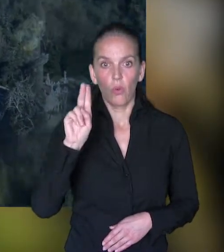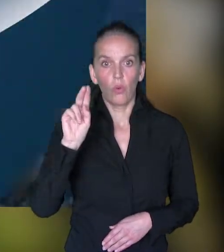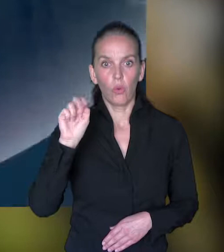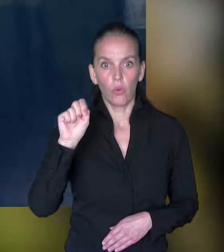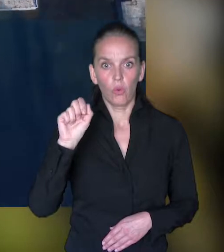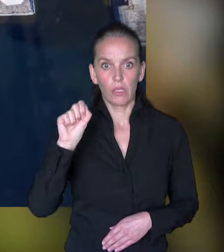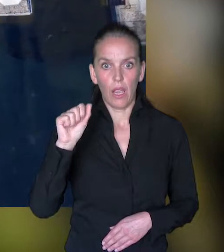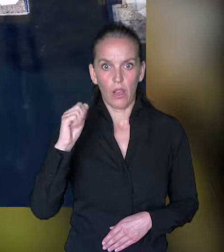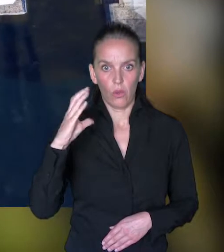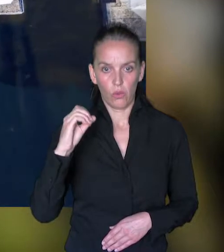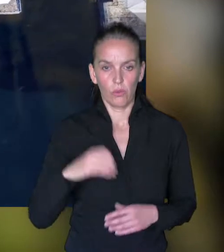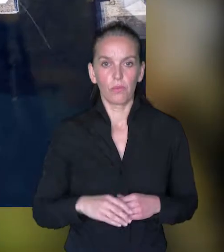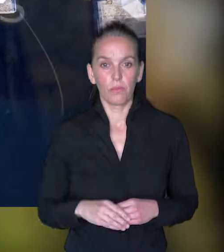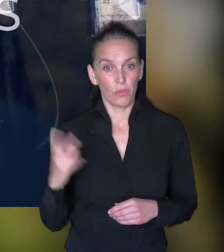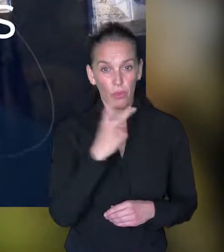ensembles.